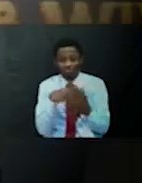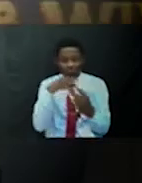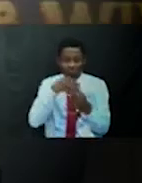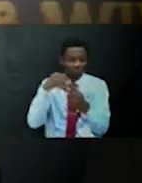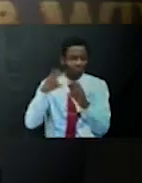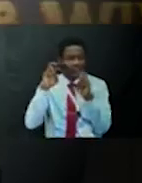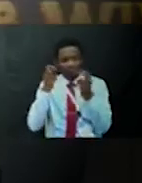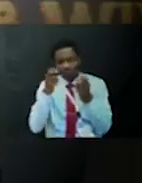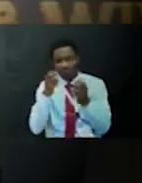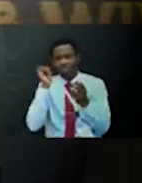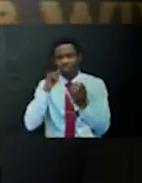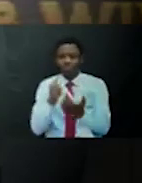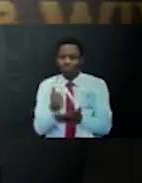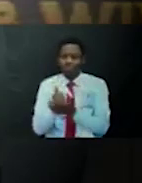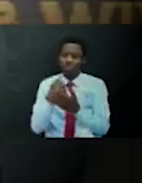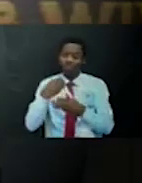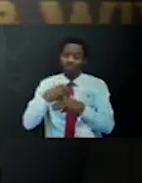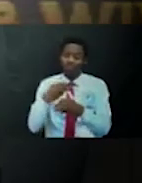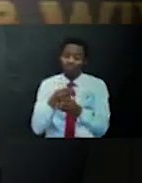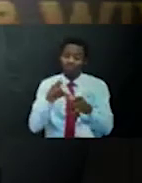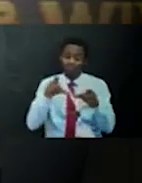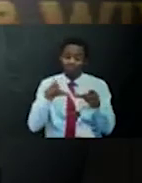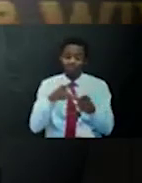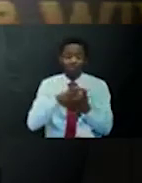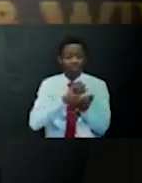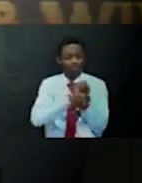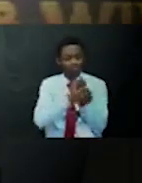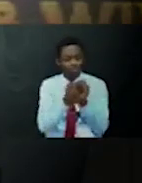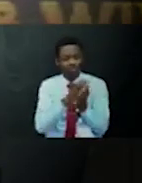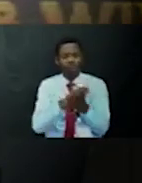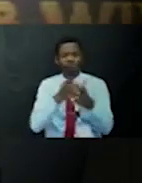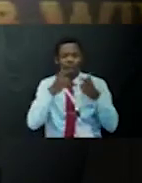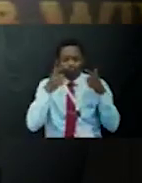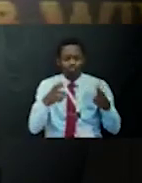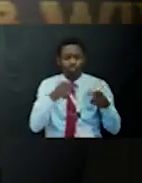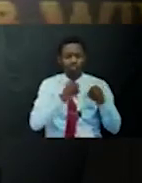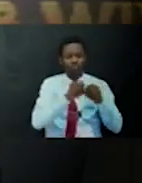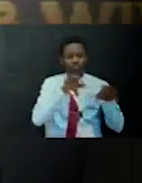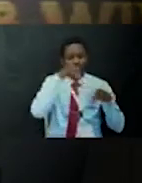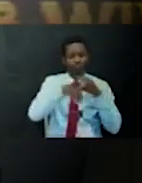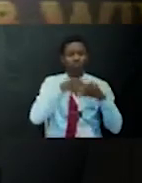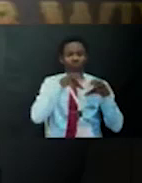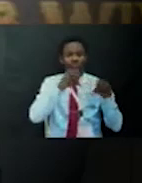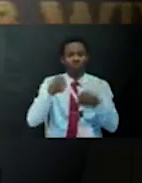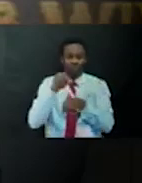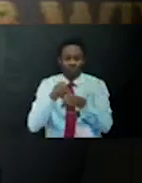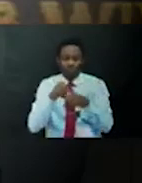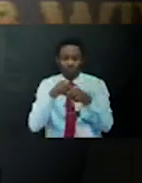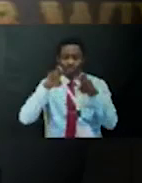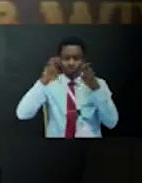help reposition the local church for maximum impact in possessing the nations. These topics